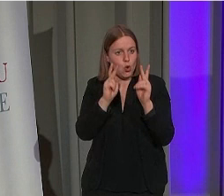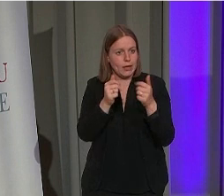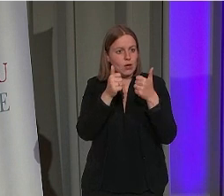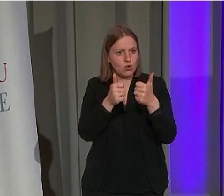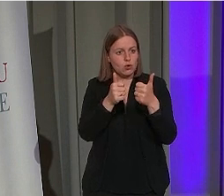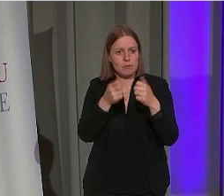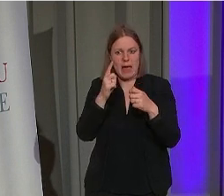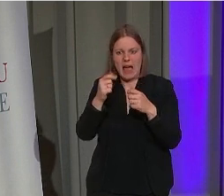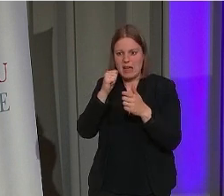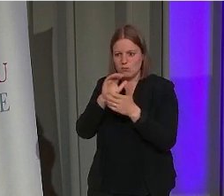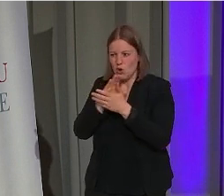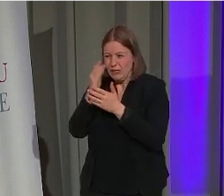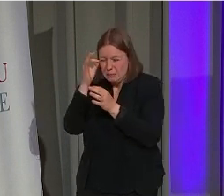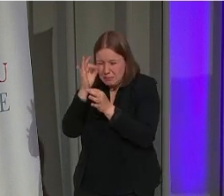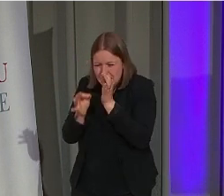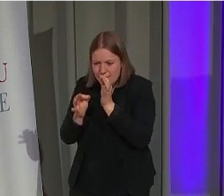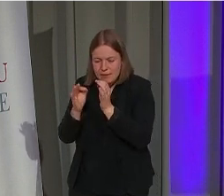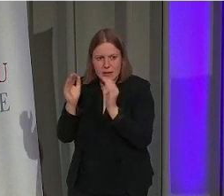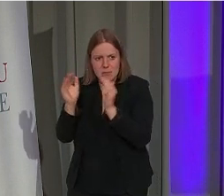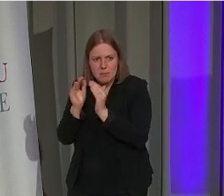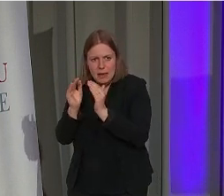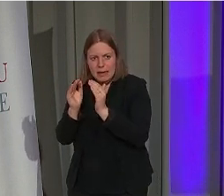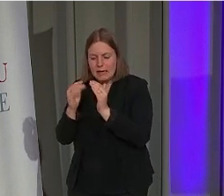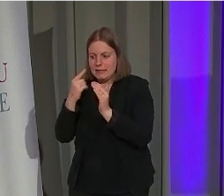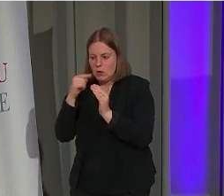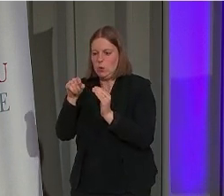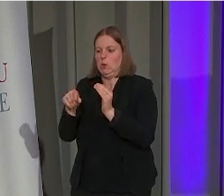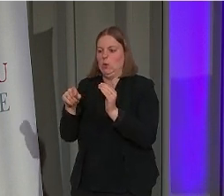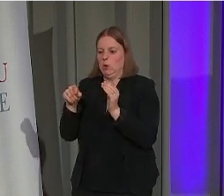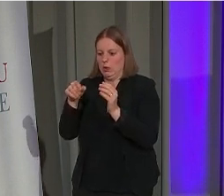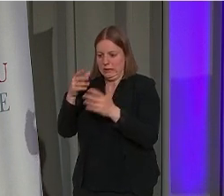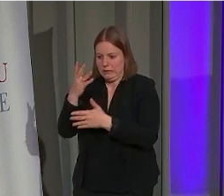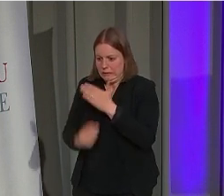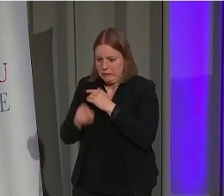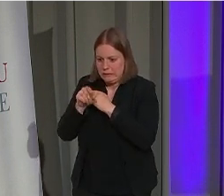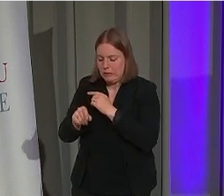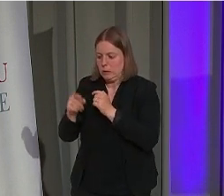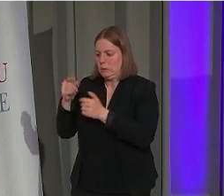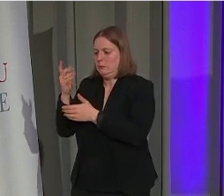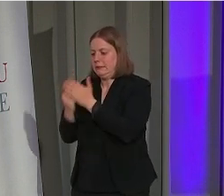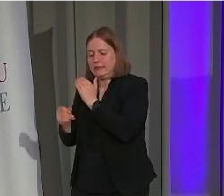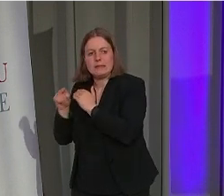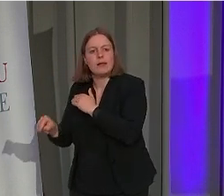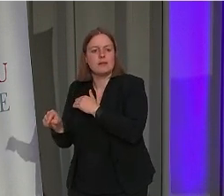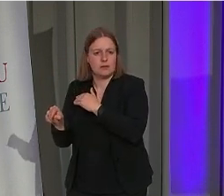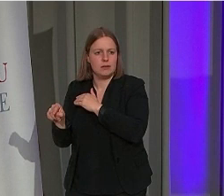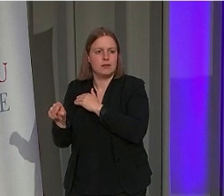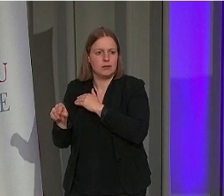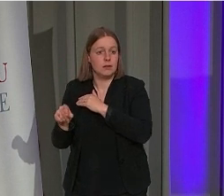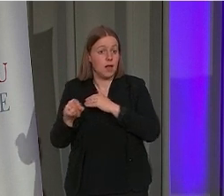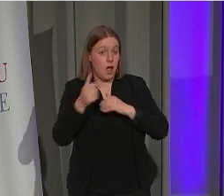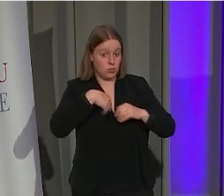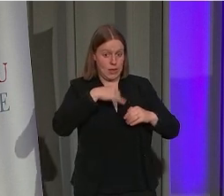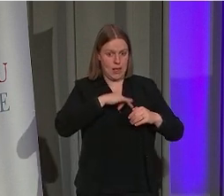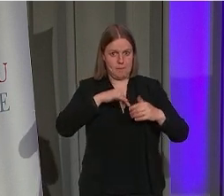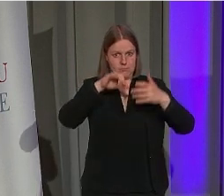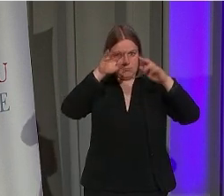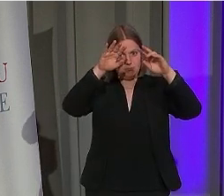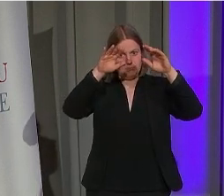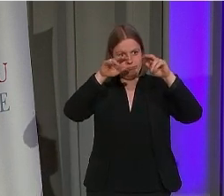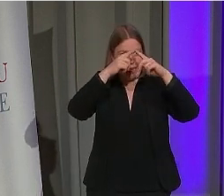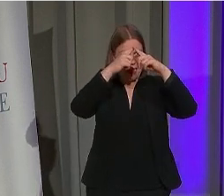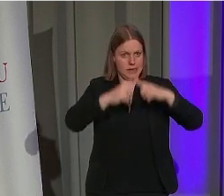many things are okay for a lot of target groups, but for visitors with disabilities, there are still a couple of things